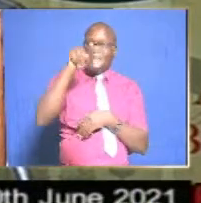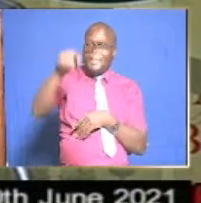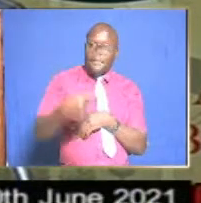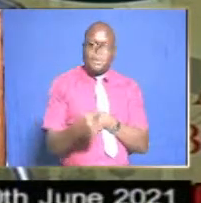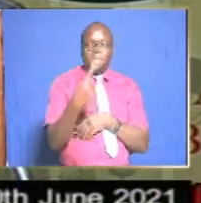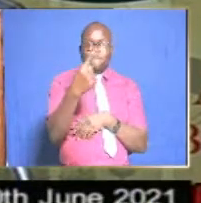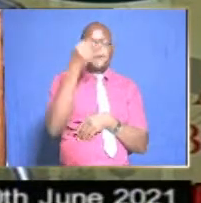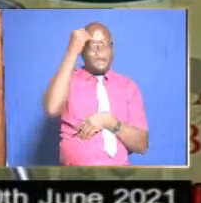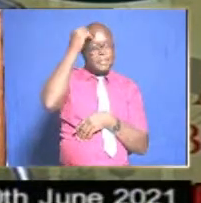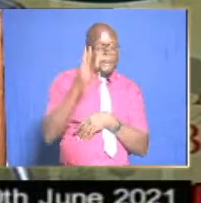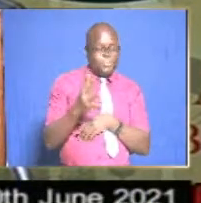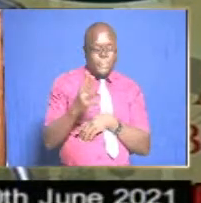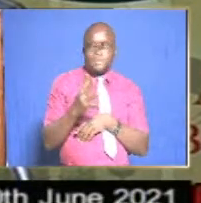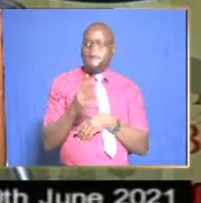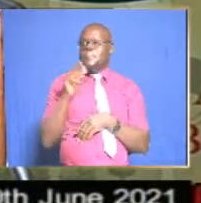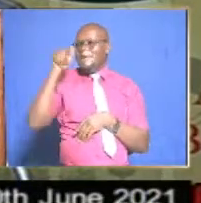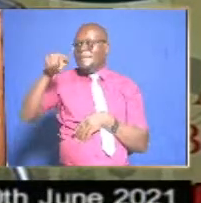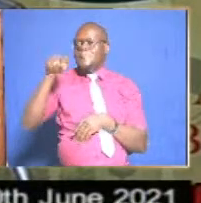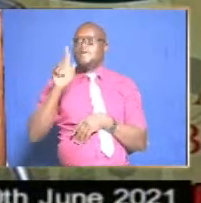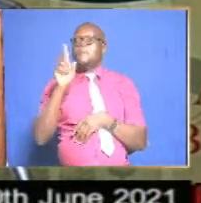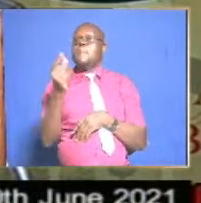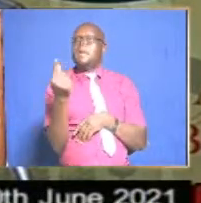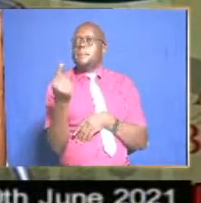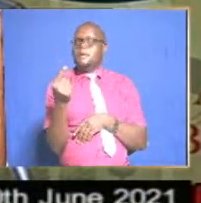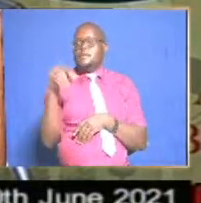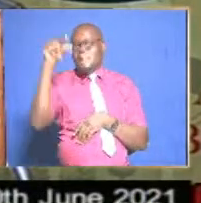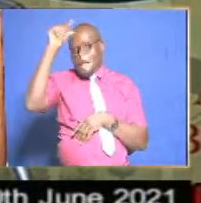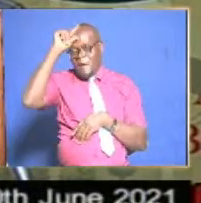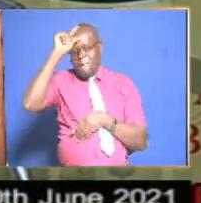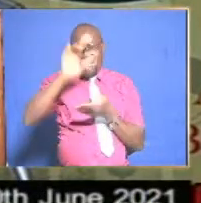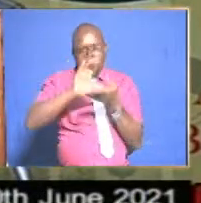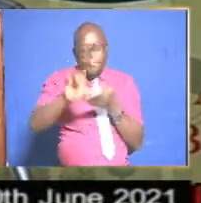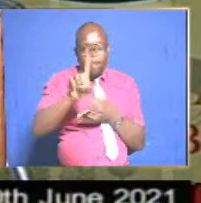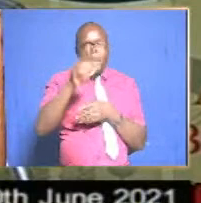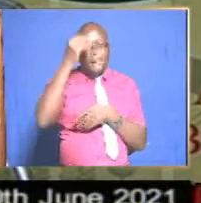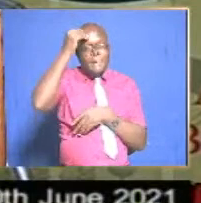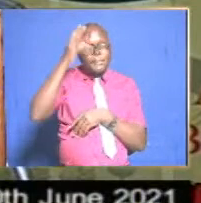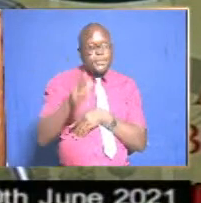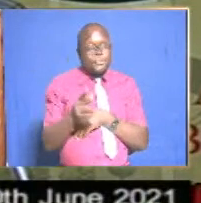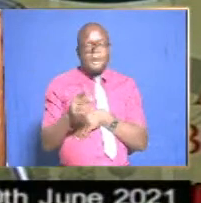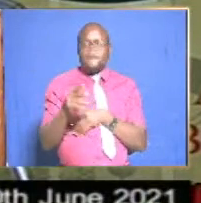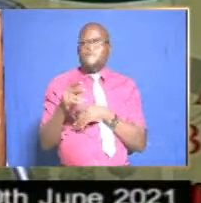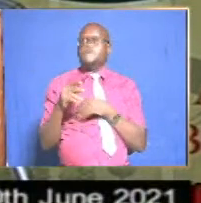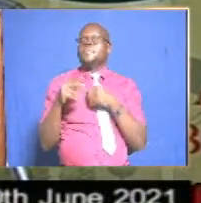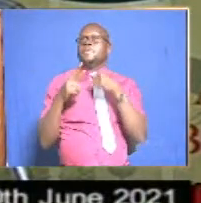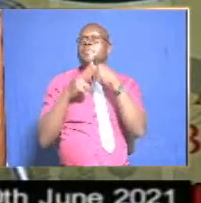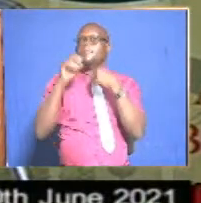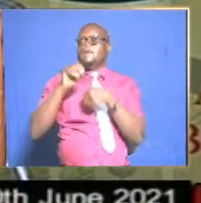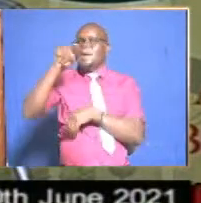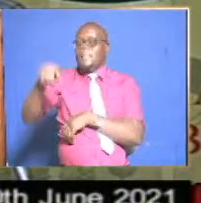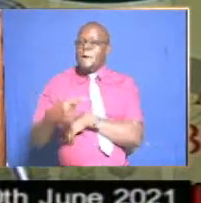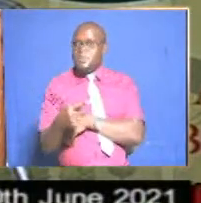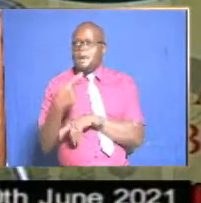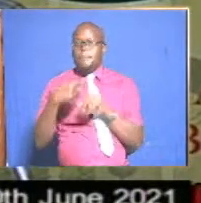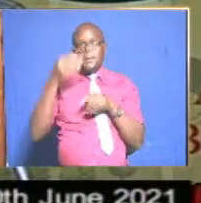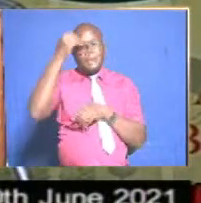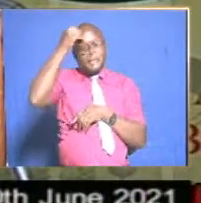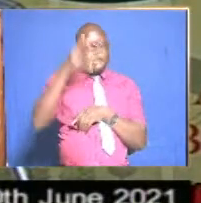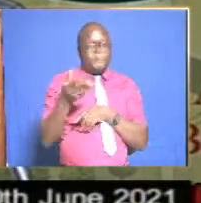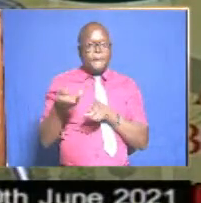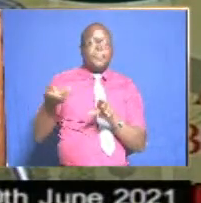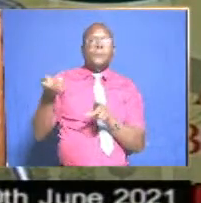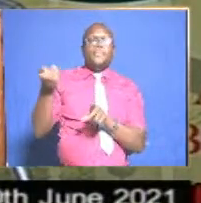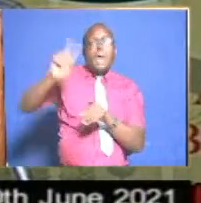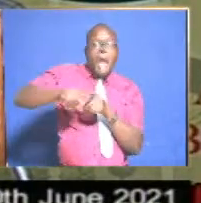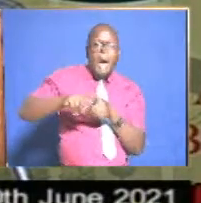student. Of this, government capitation per student was Kenya shilling 70,000, while students contributed